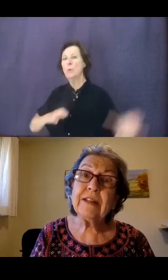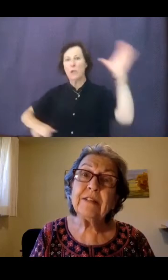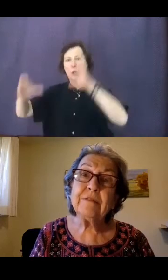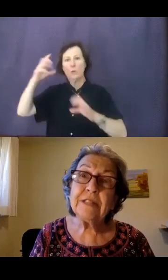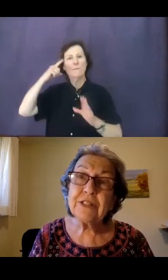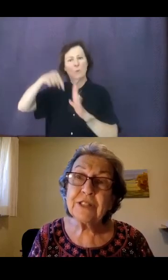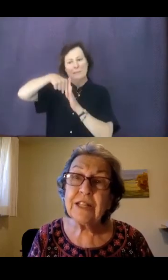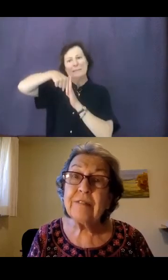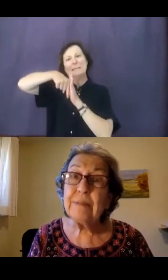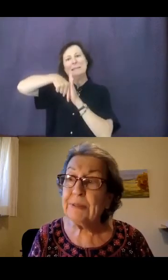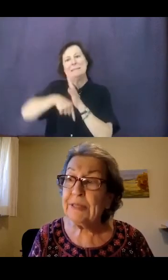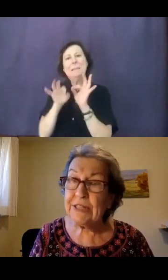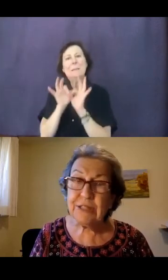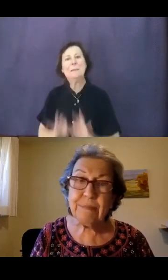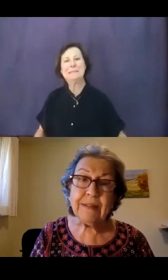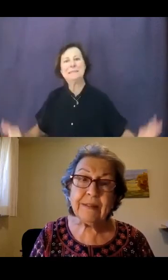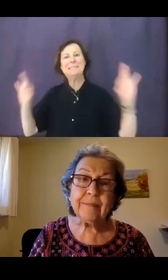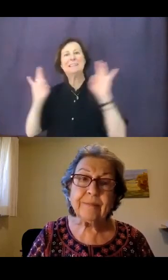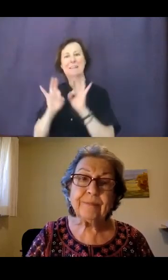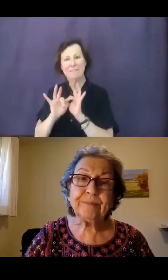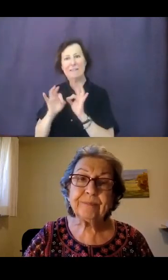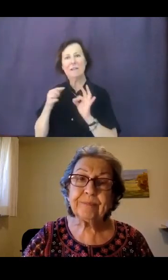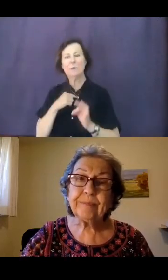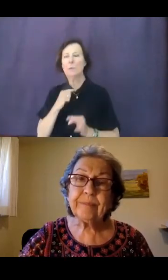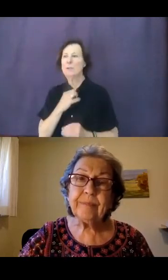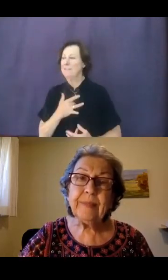are enriched and replenished by them.